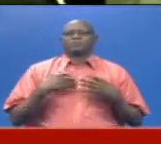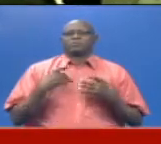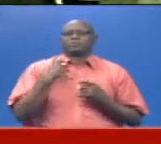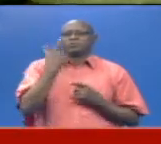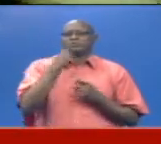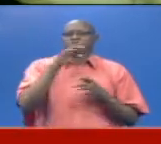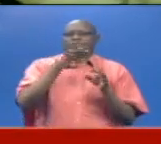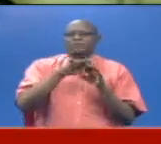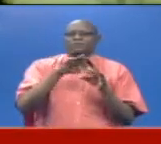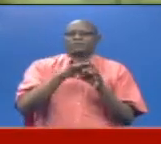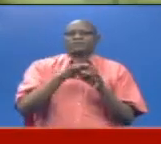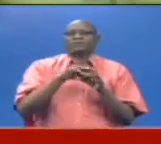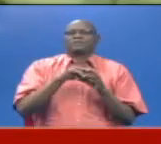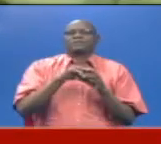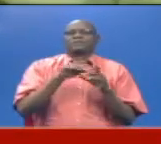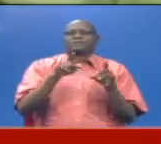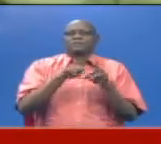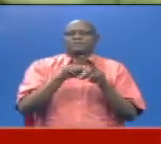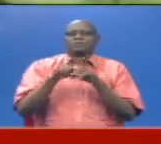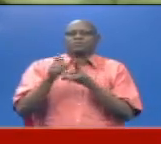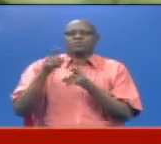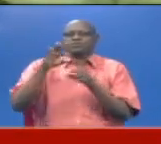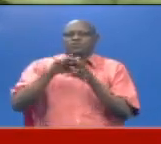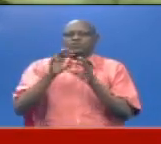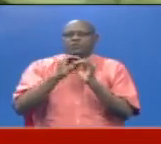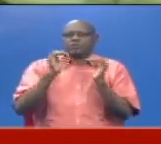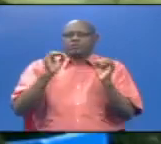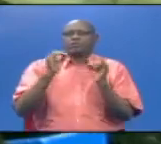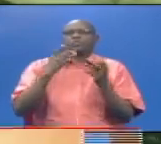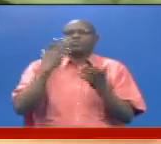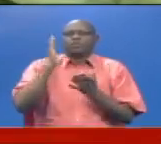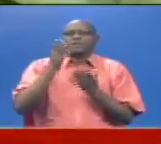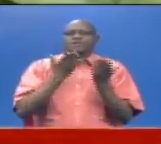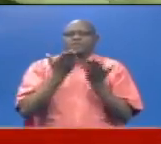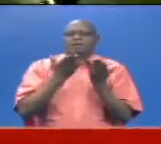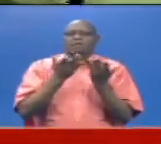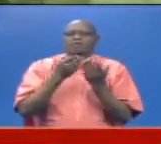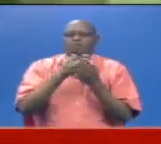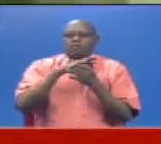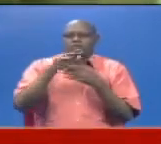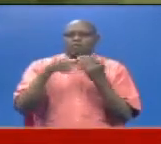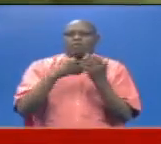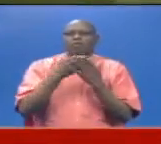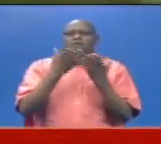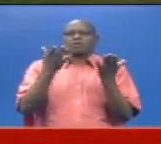Even those who didn't vote, because we will serve all of you. My team,